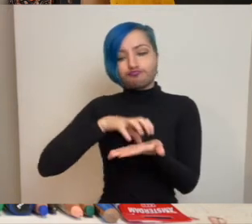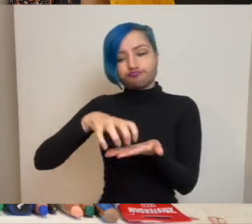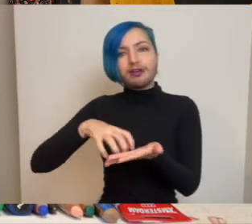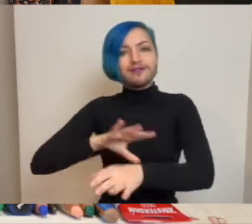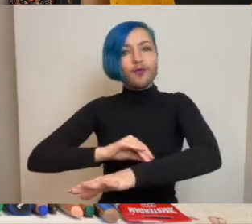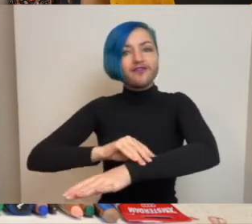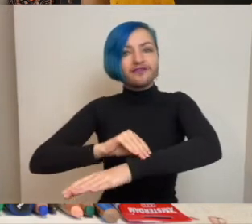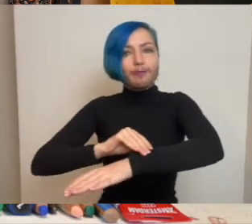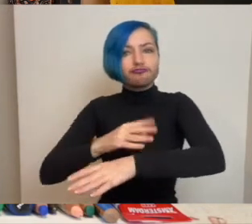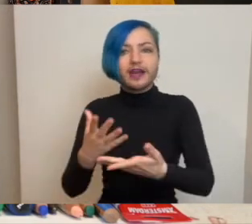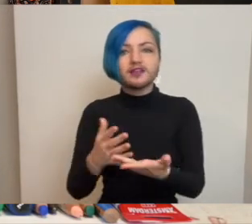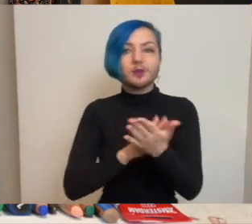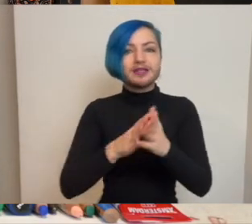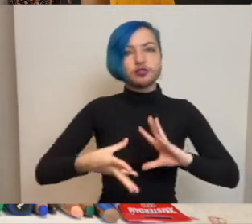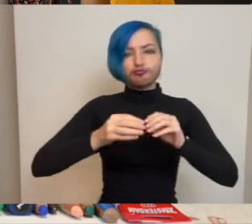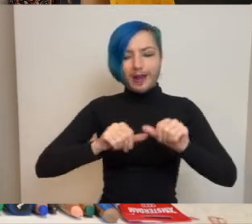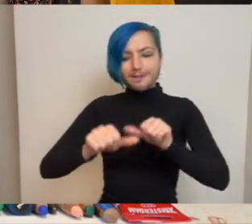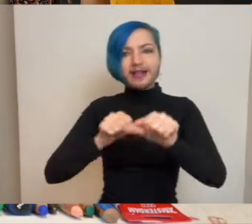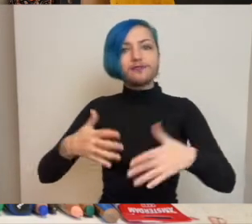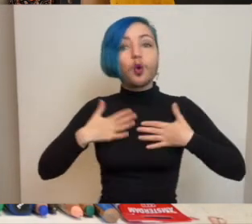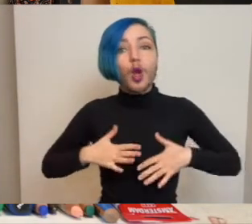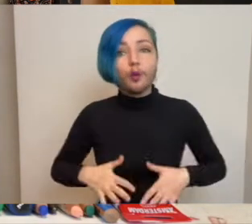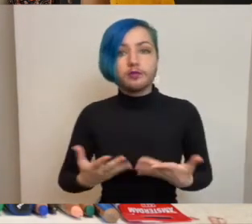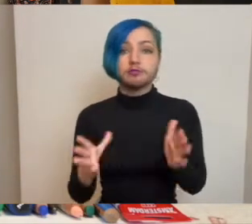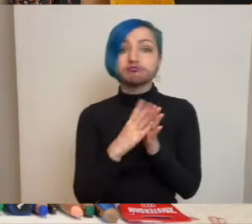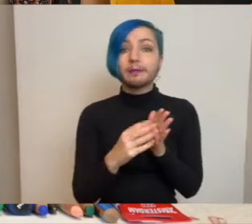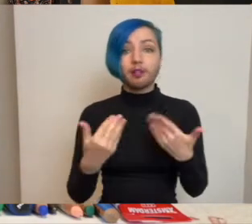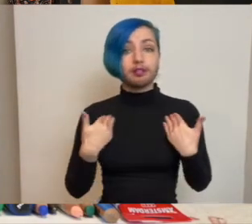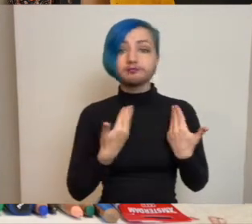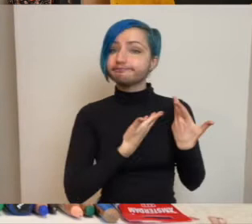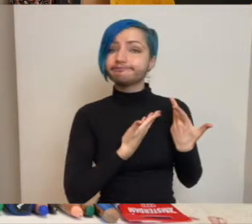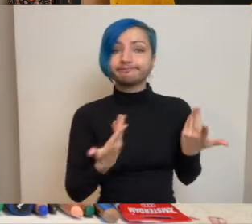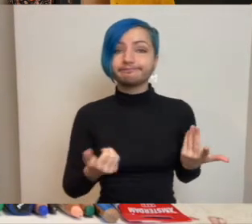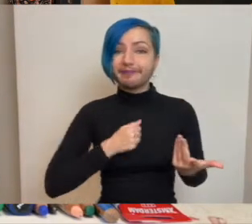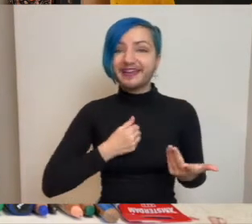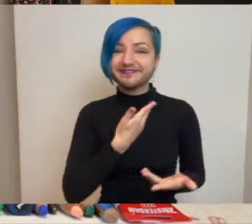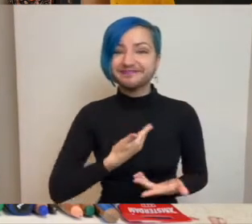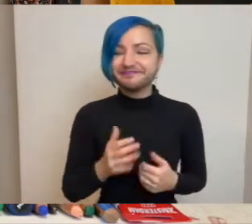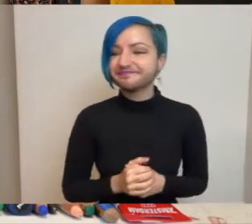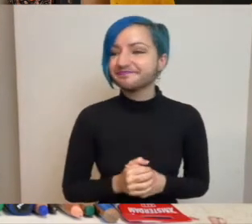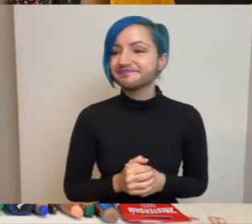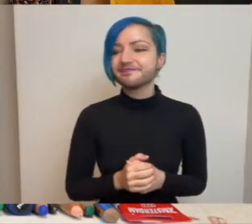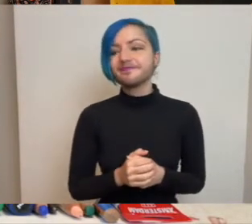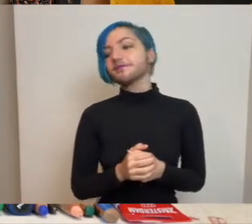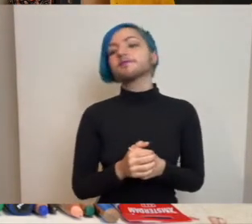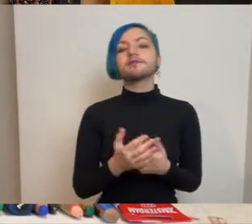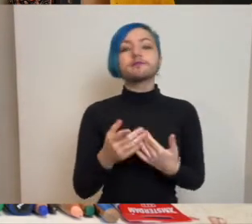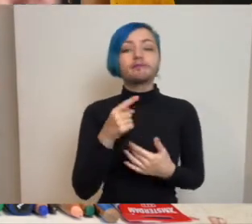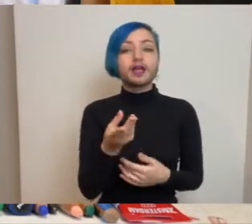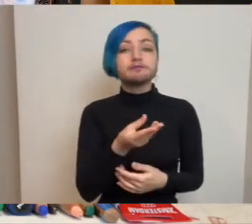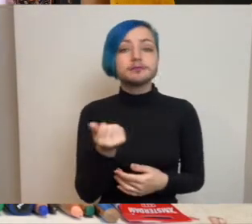that I'm doing patterns for clothing. So for example, here we go. And actually some